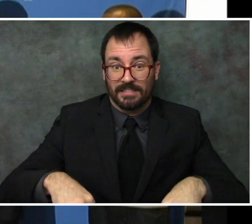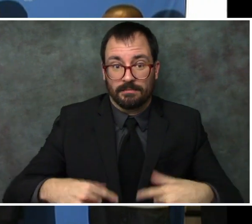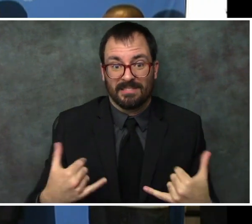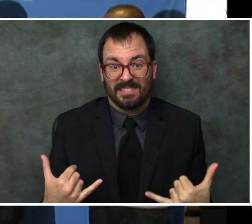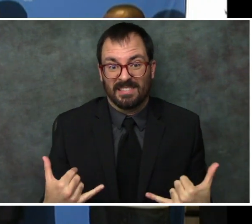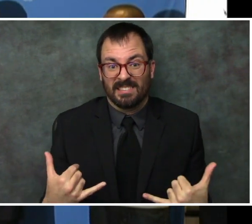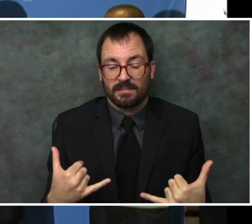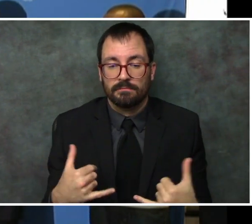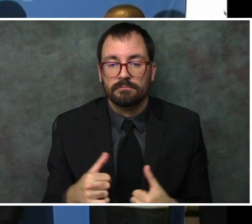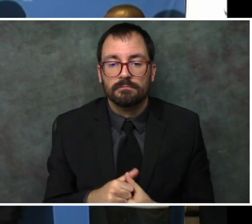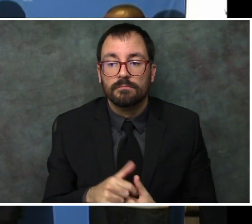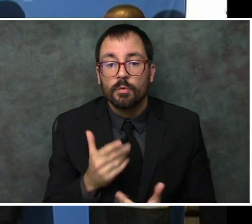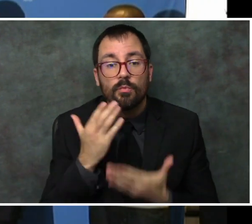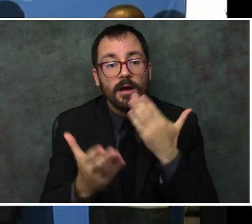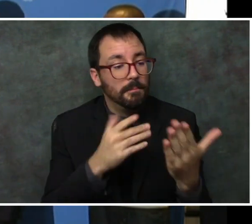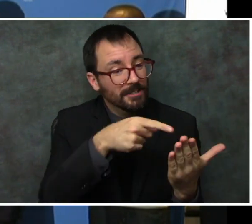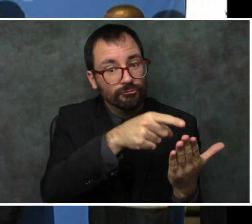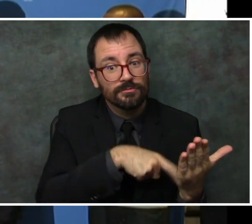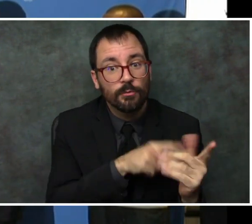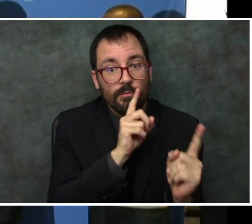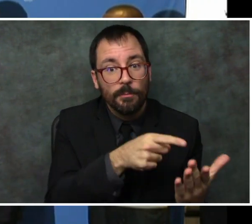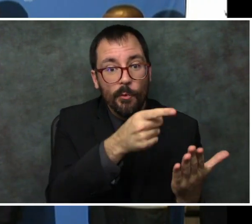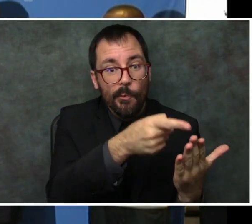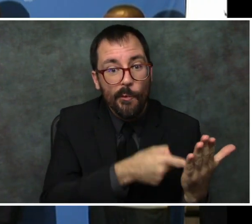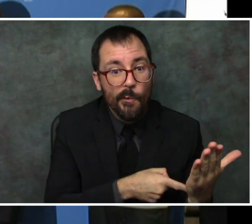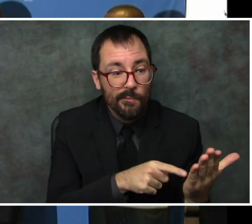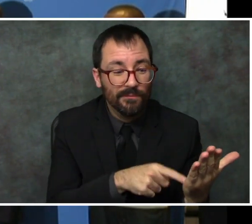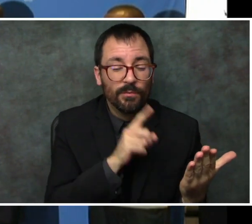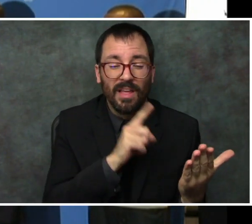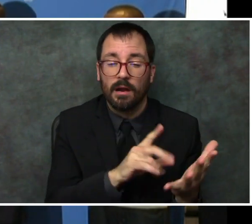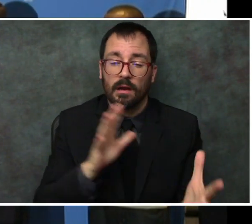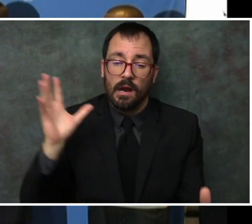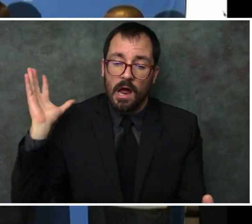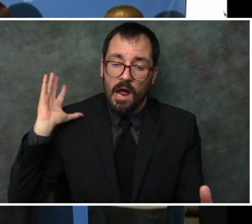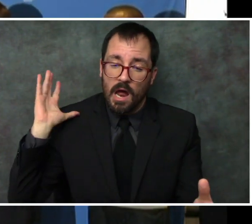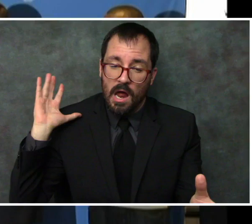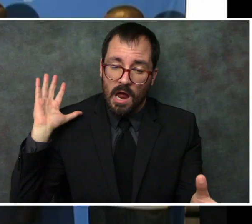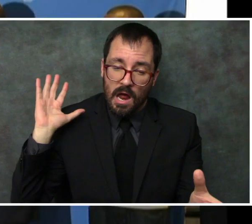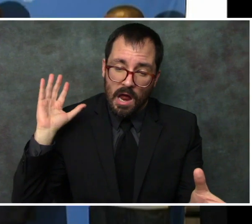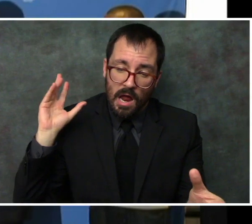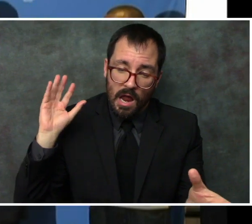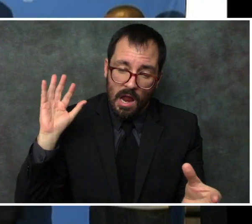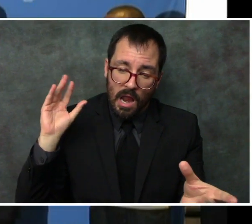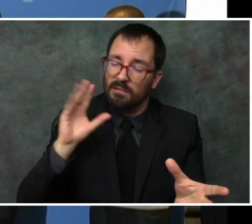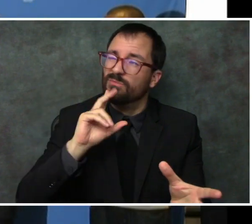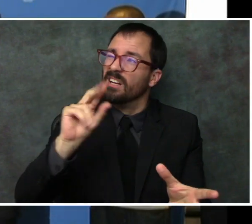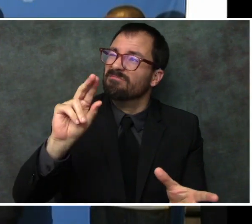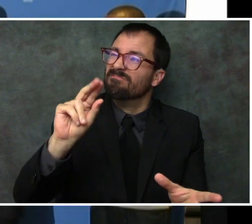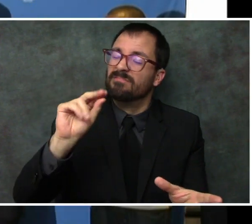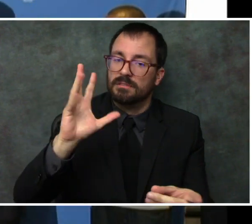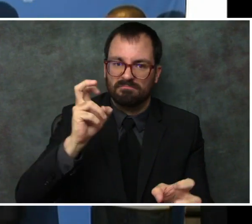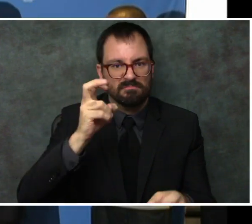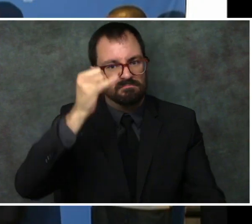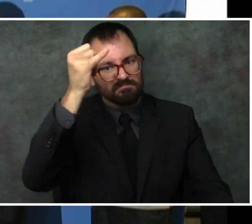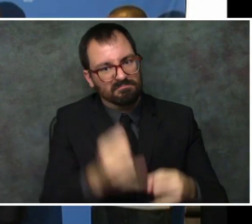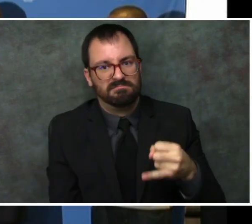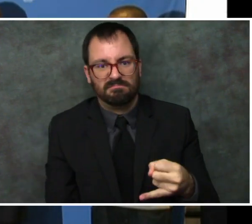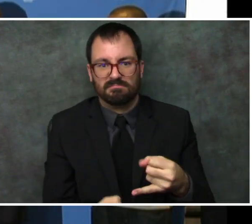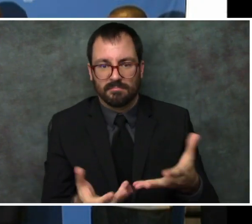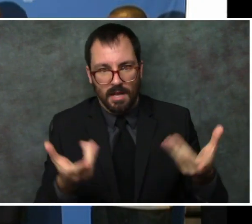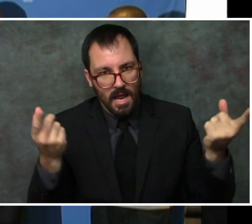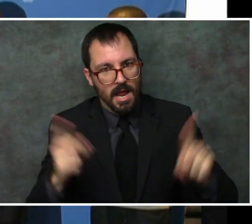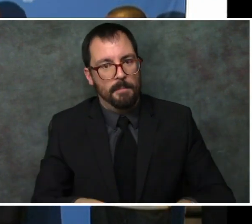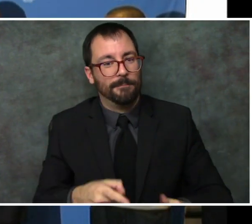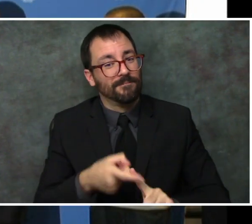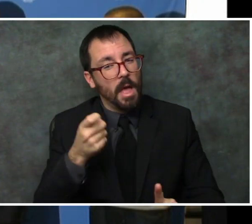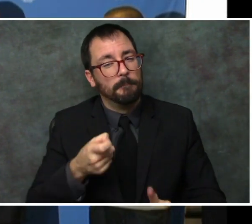are the culmination, I shouldn't even say culmination, they really are the outcome of years of advocacy and